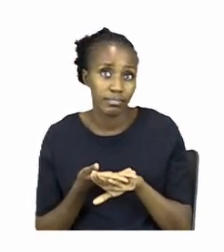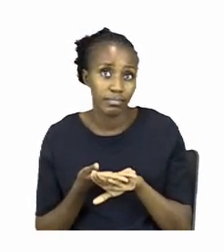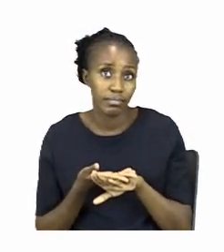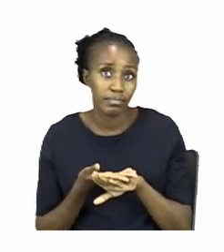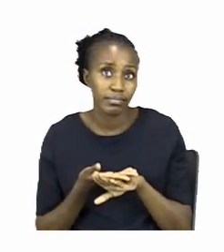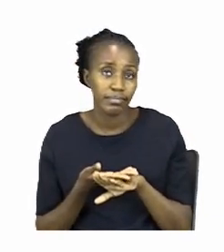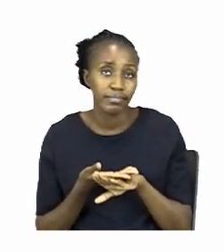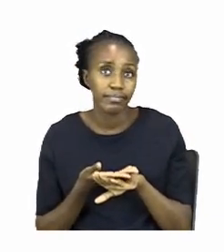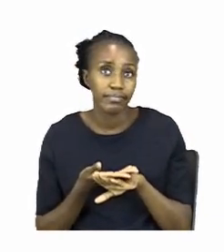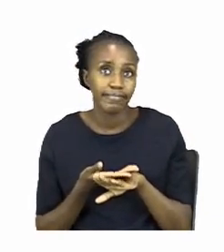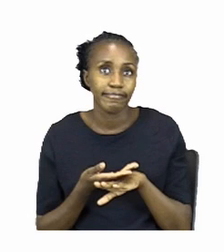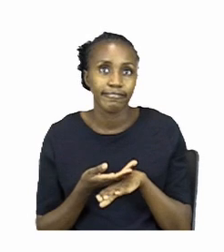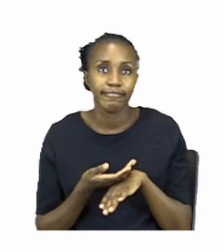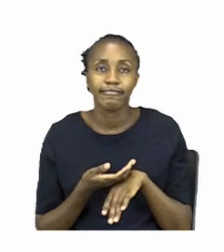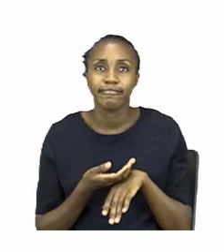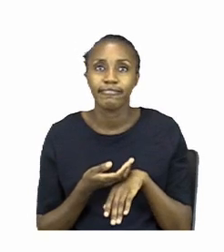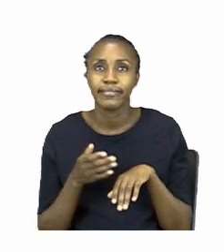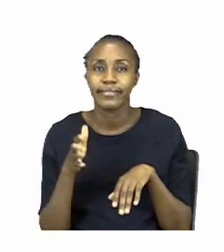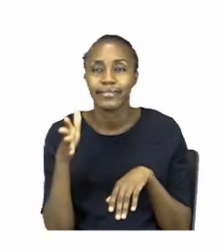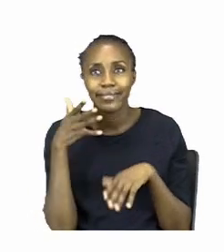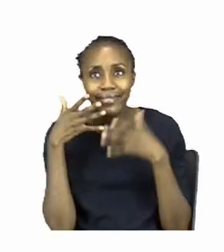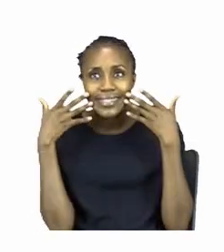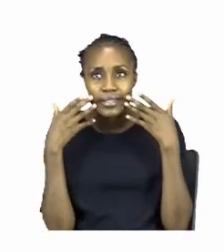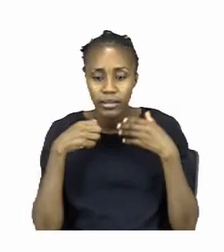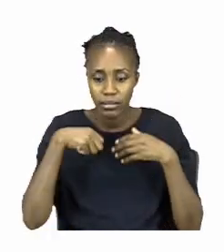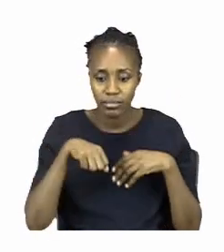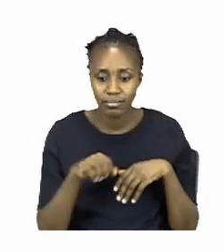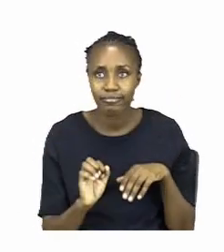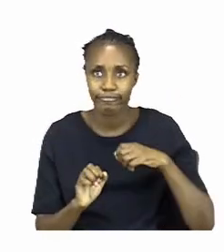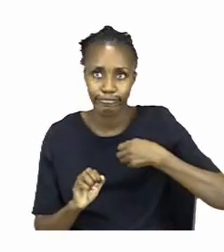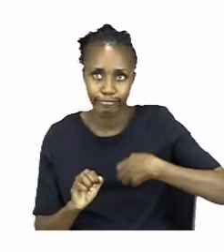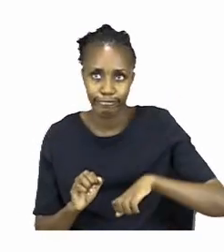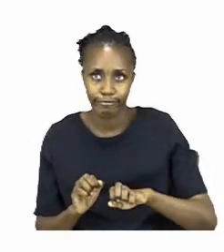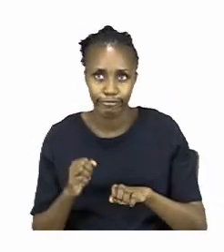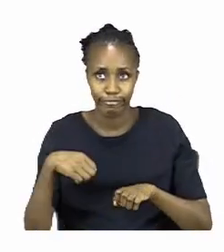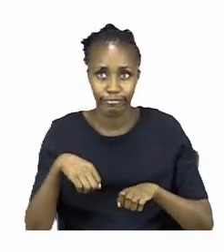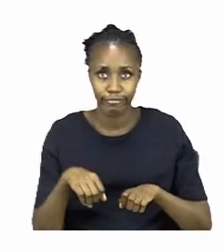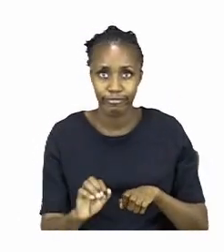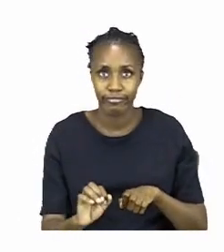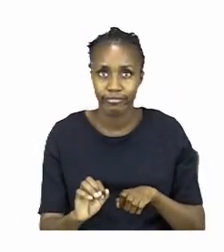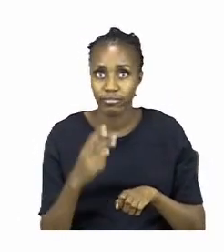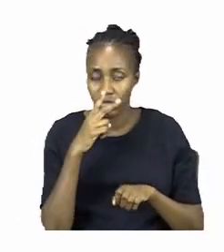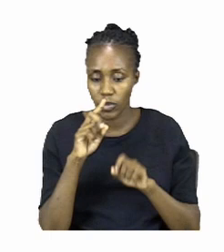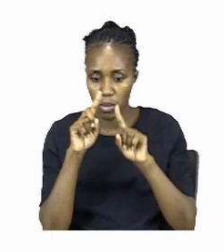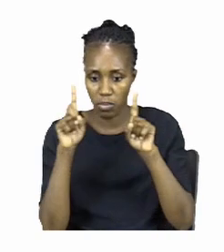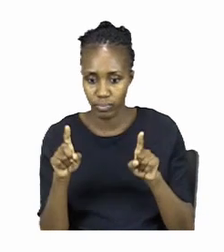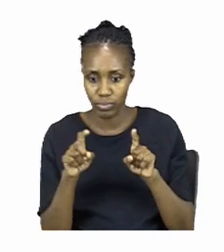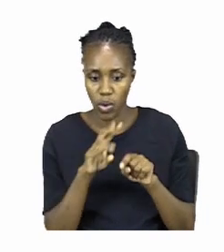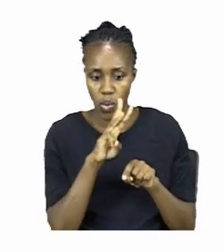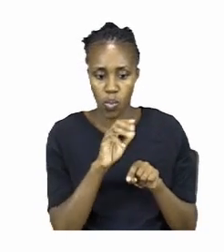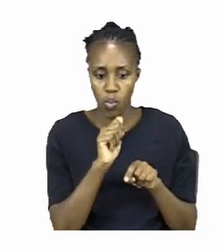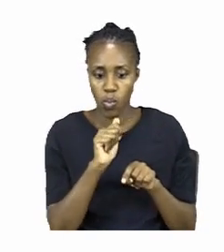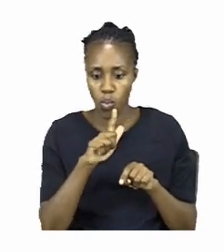cat walks. And right next to your sentence you will see 2 words in brackets. Now these